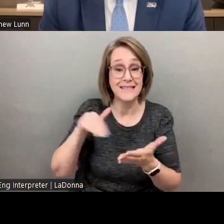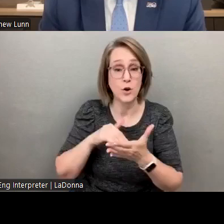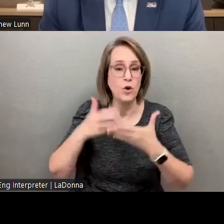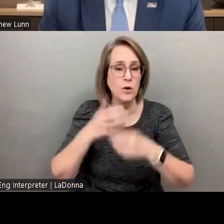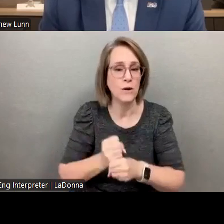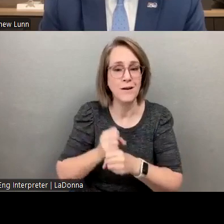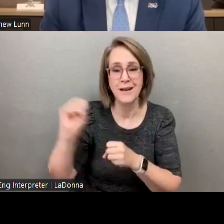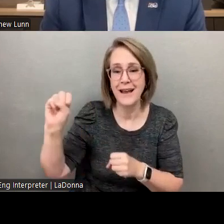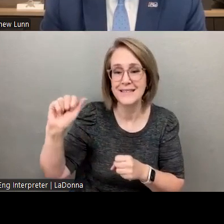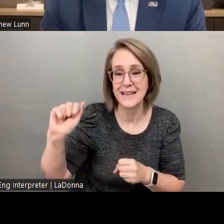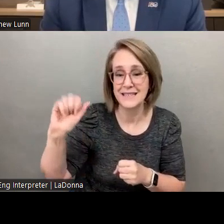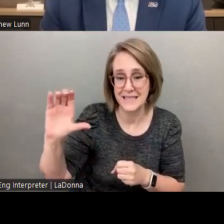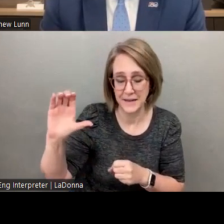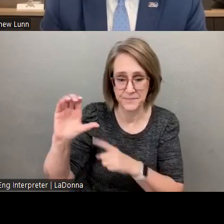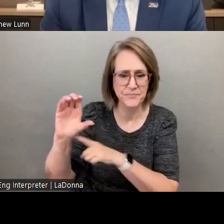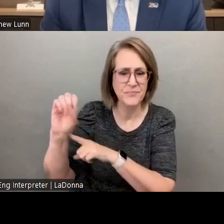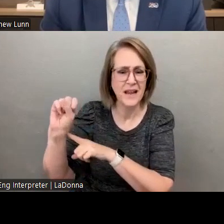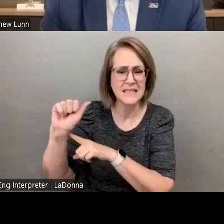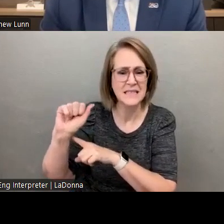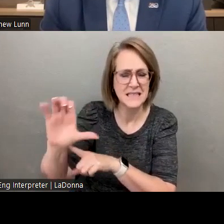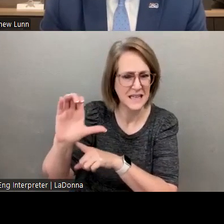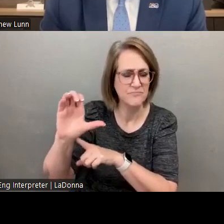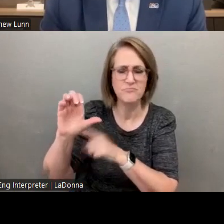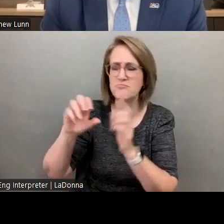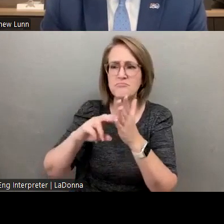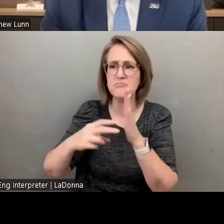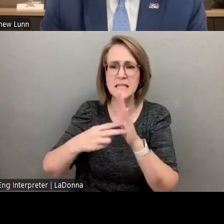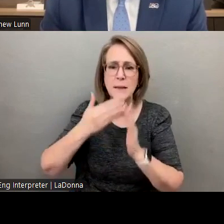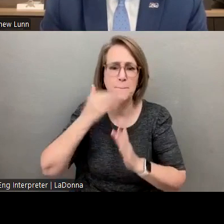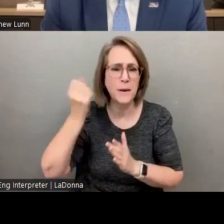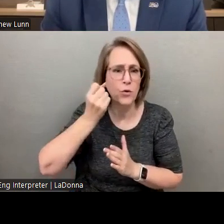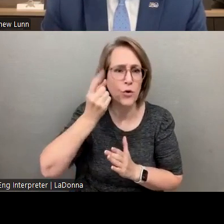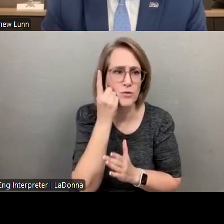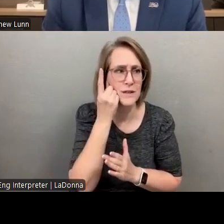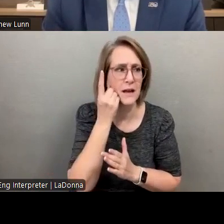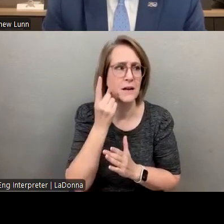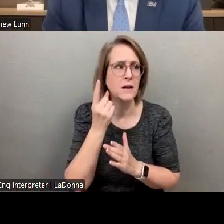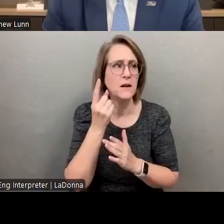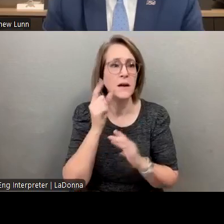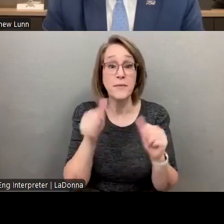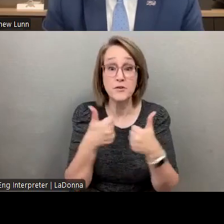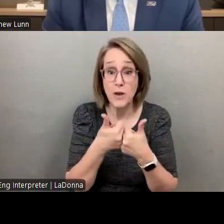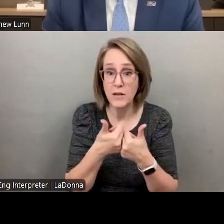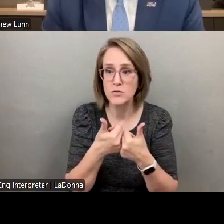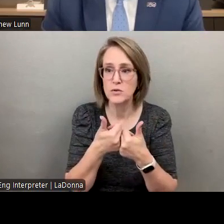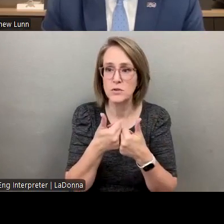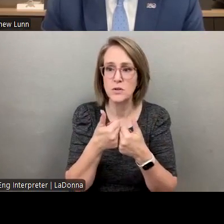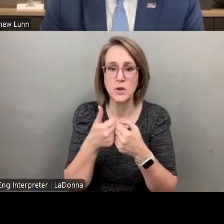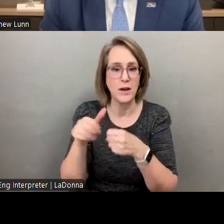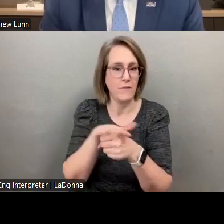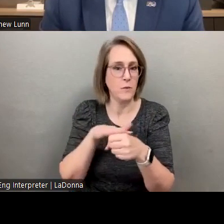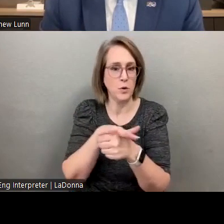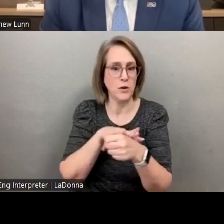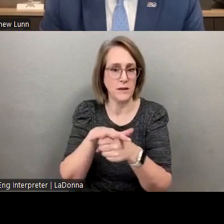resource for you all to think about too, to better understand the unique challenges and opportunities in your community. Our Office of Research and